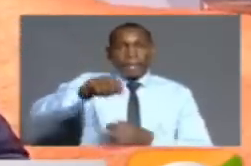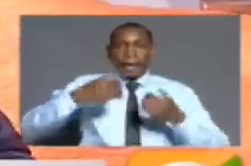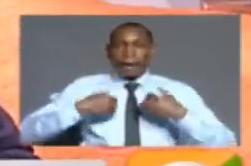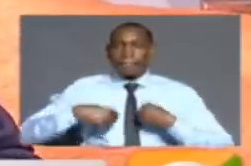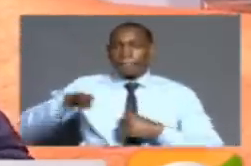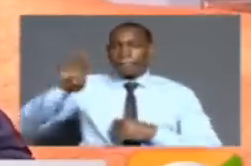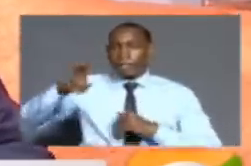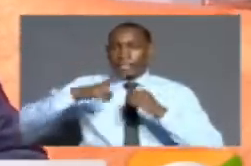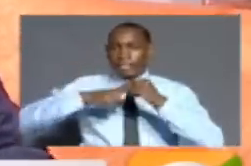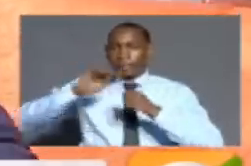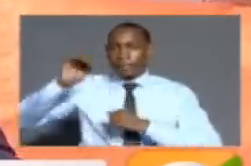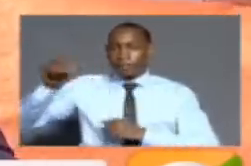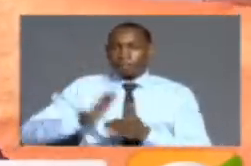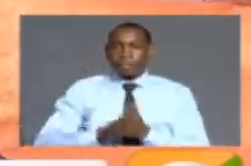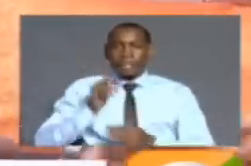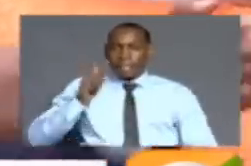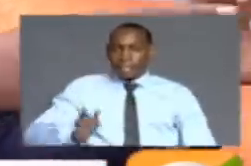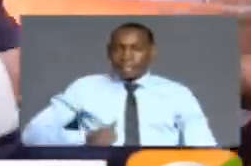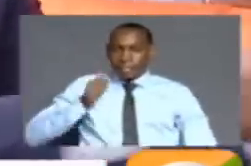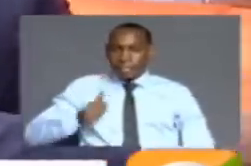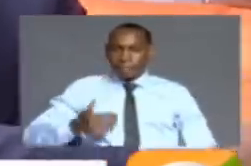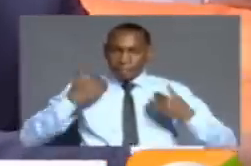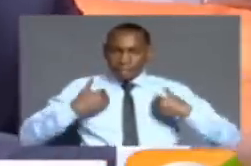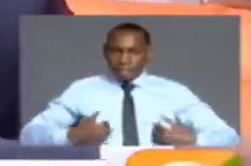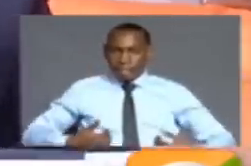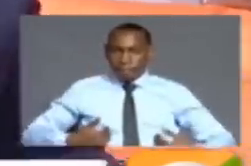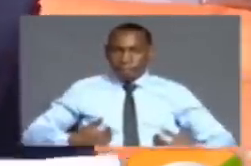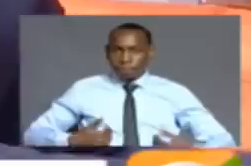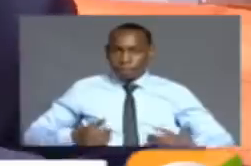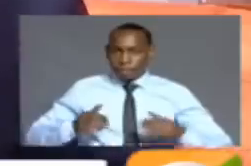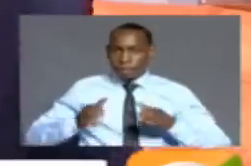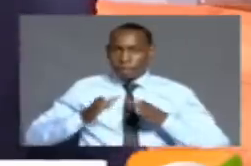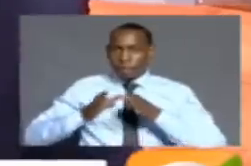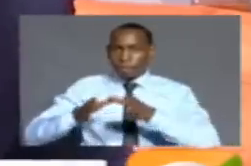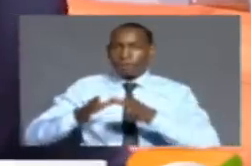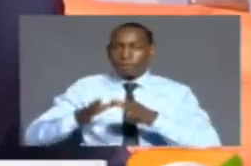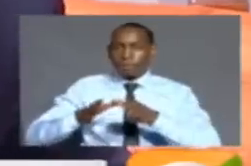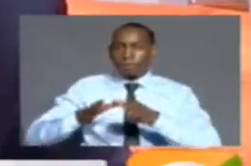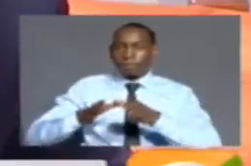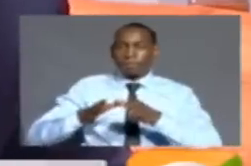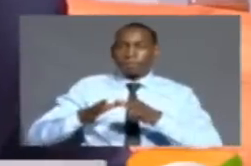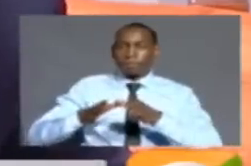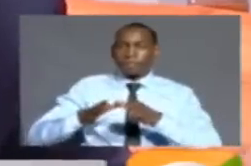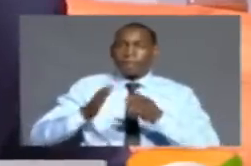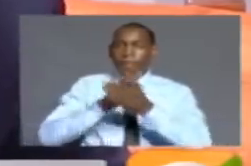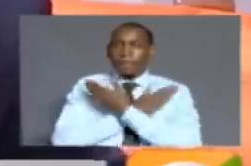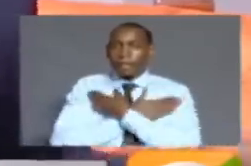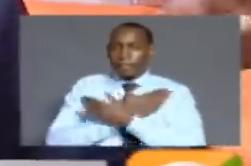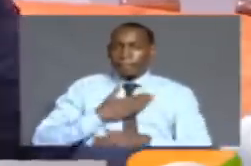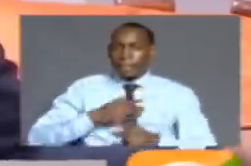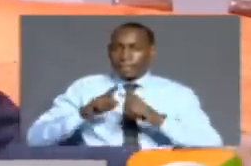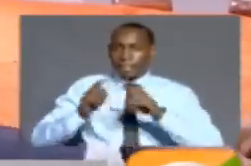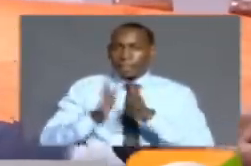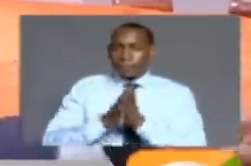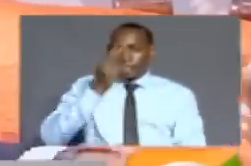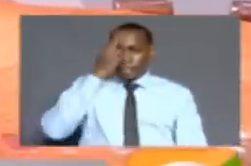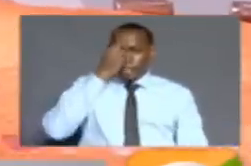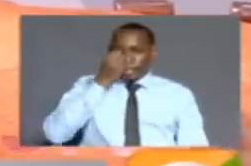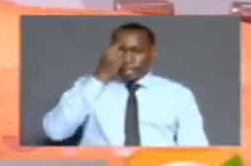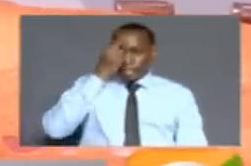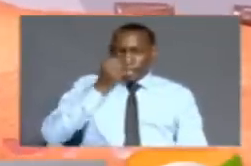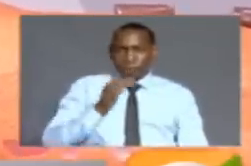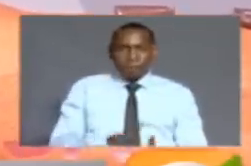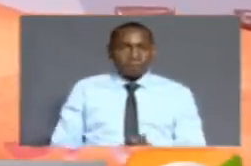Mm. It will be selfish for me to push my colleague and say, let us start with Narok right now. Right. Okay? But to be fair, that's not what I was